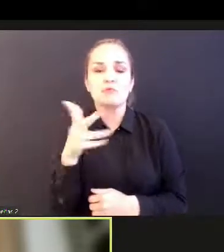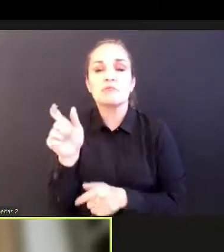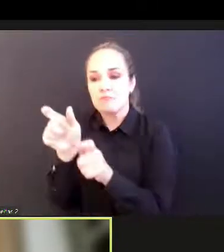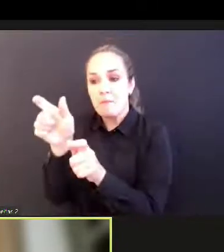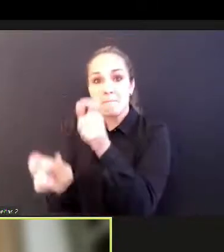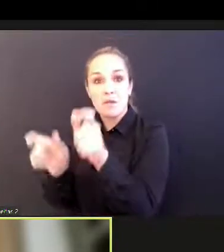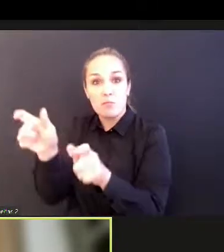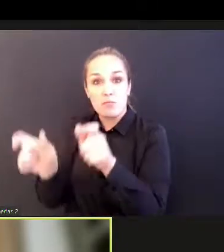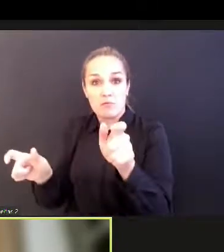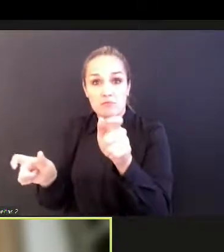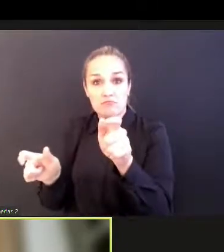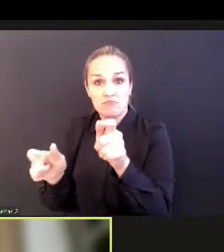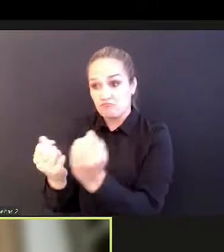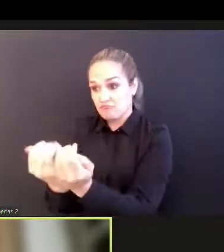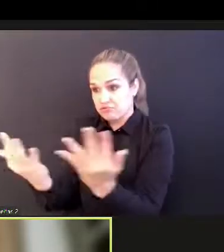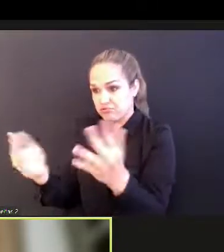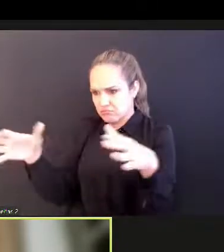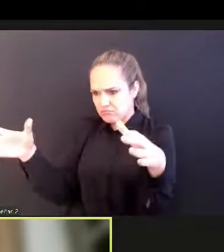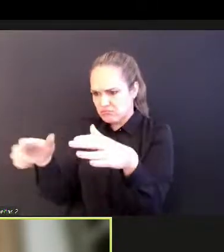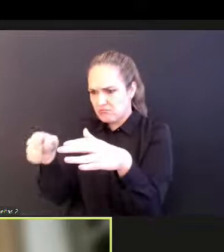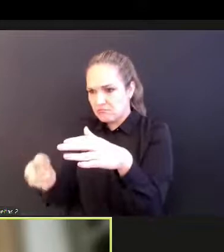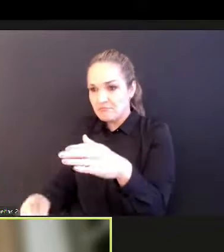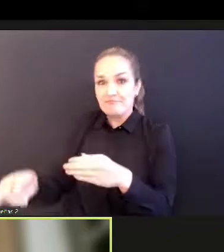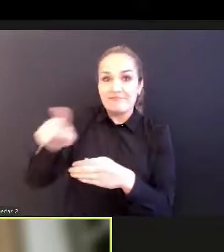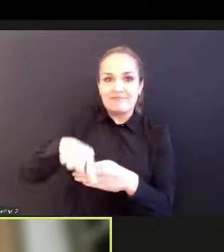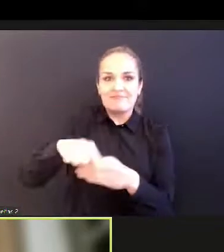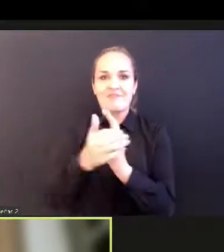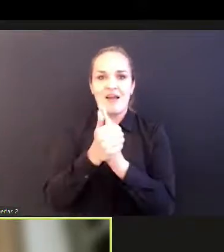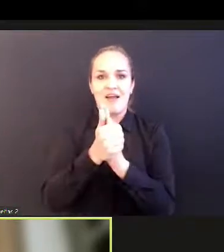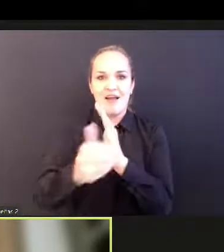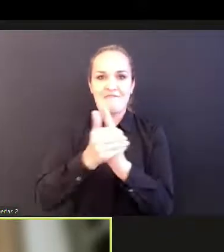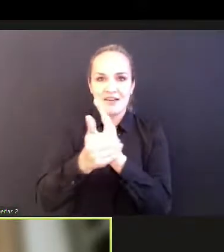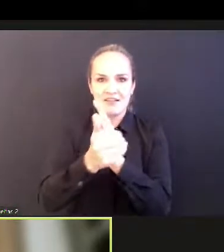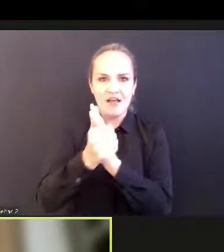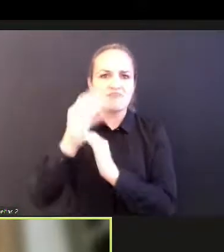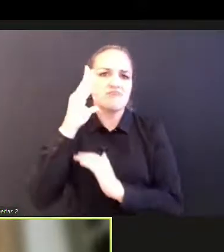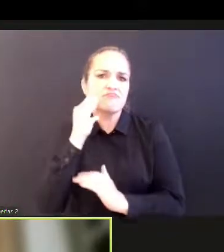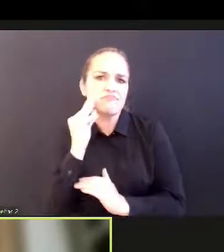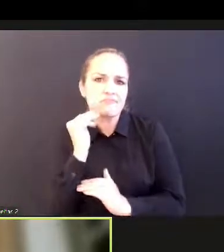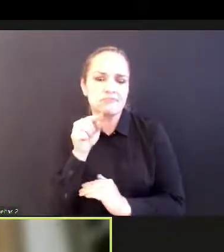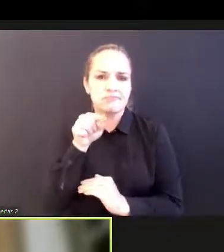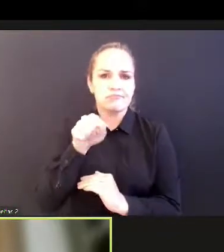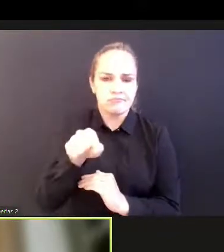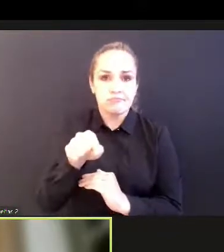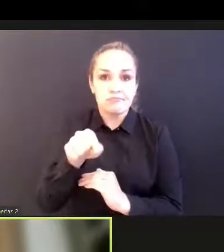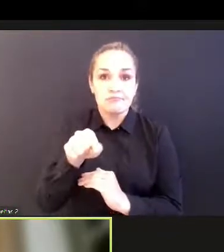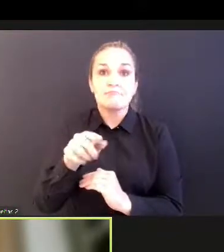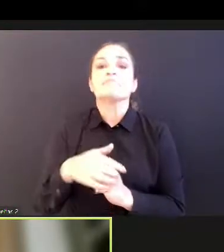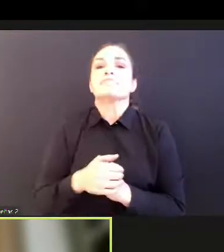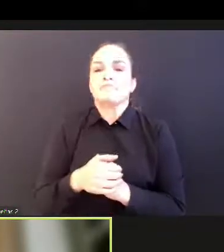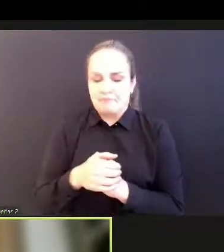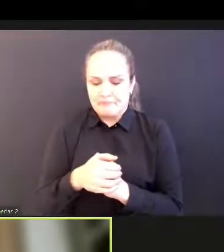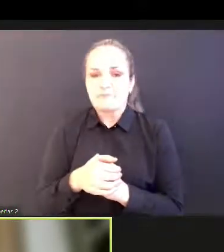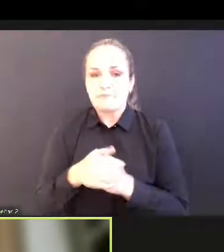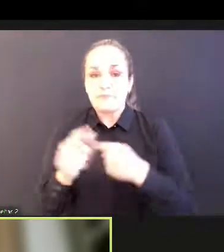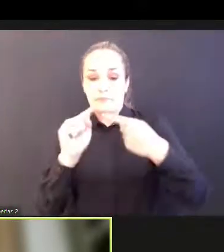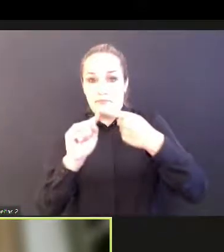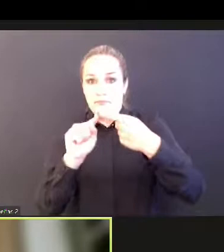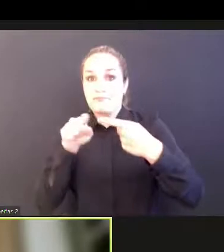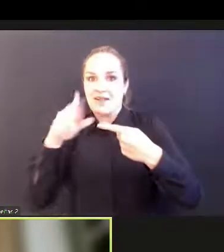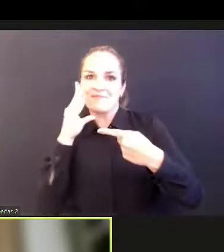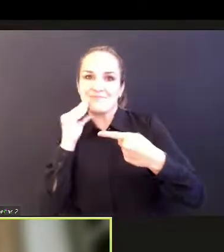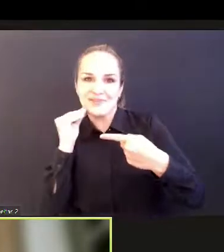expertise. Second is telecommunications and digital infrastructure more broadly, and various aspects which capture